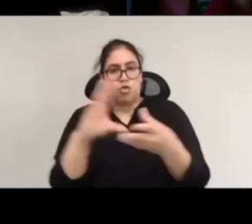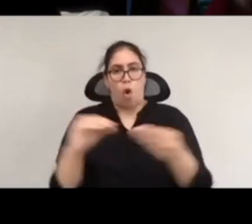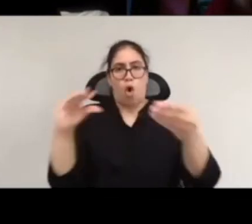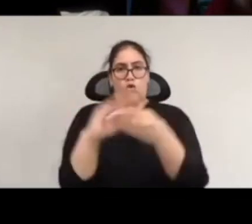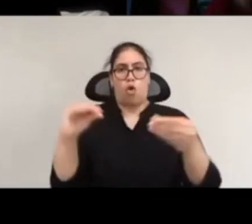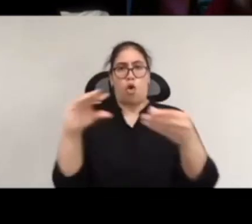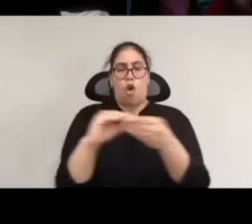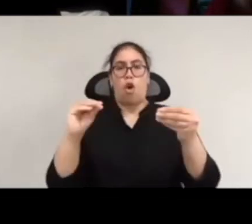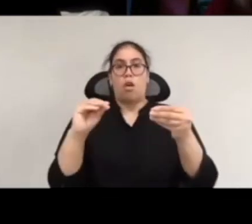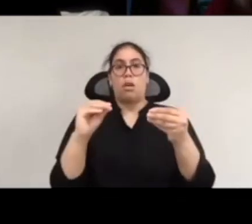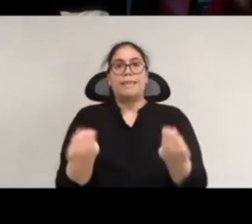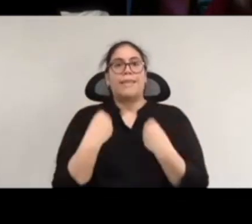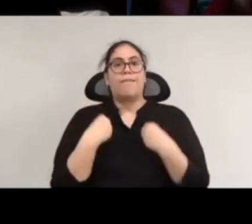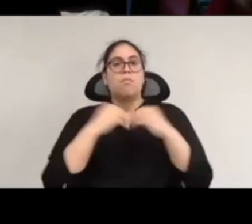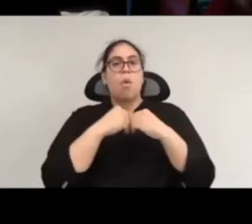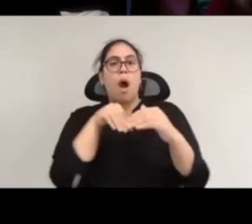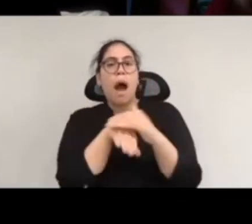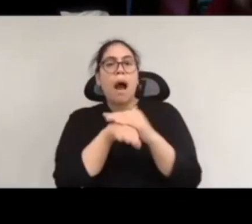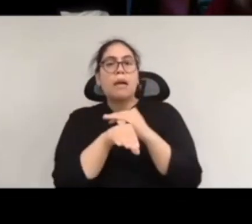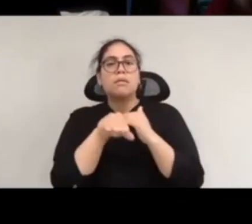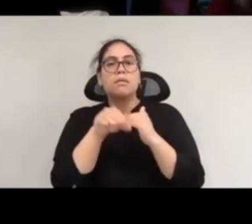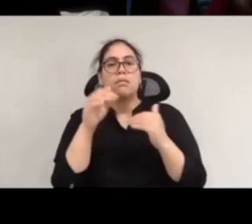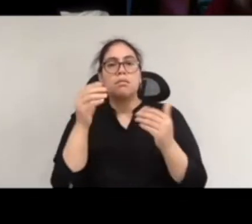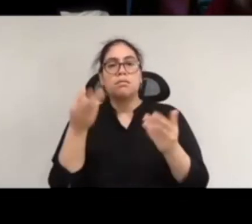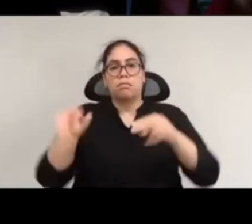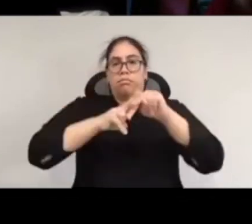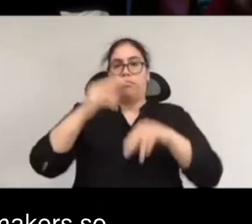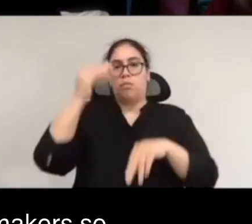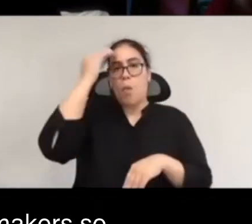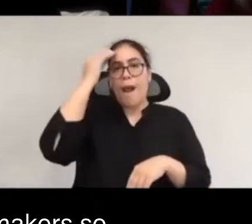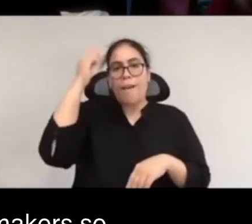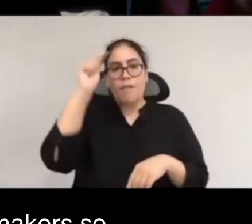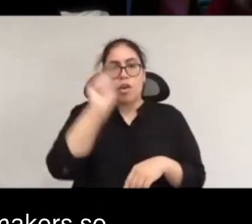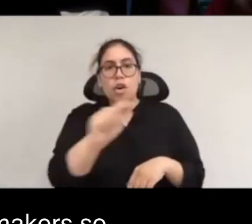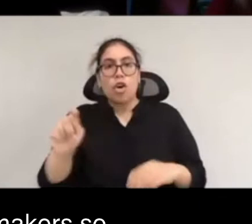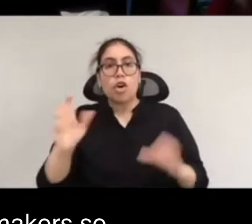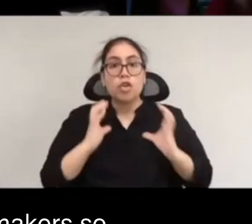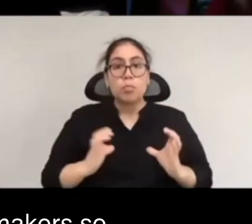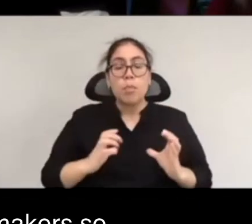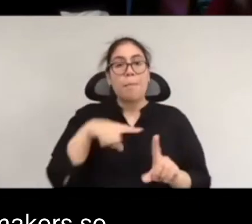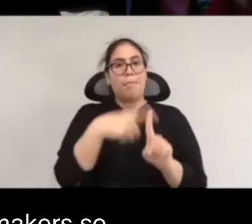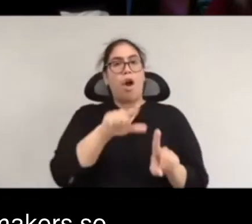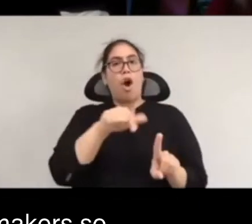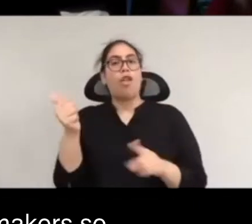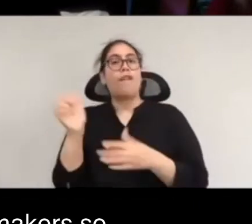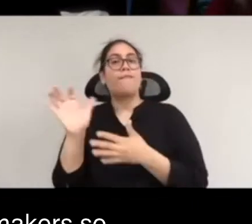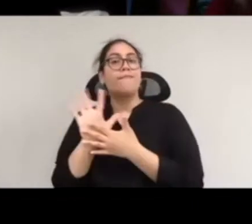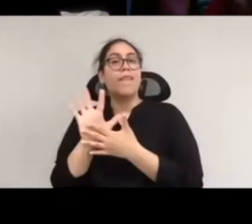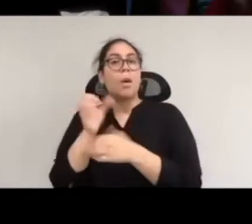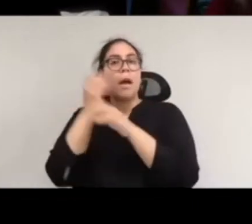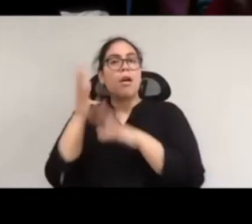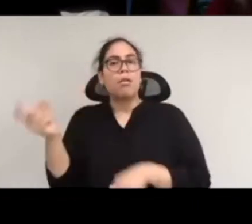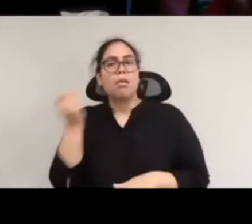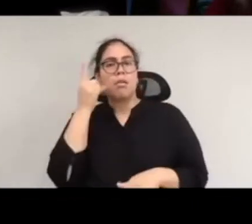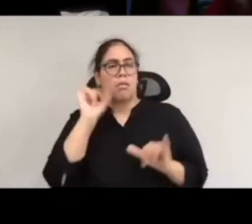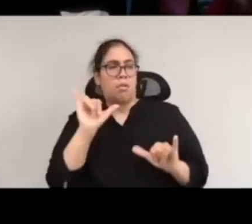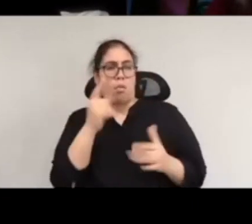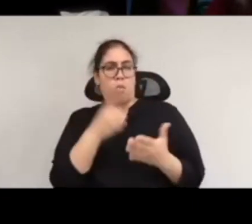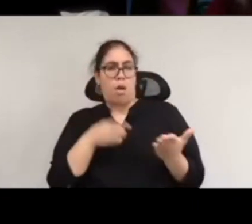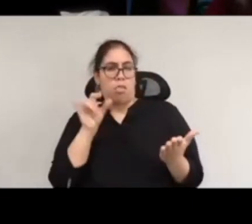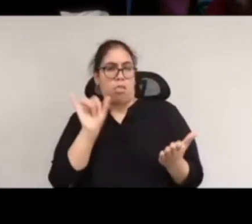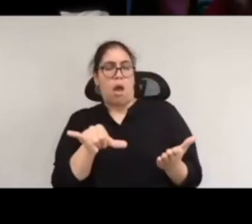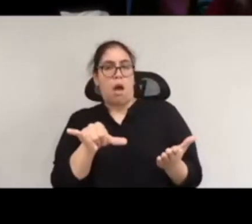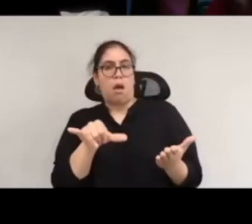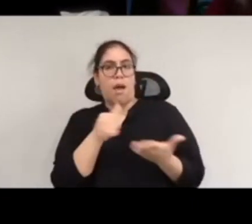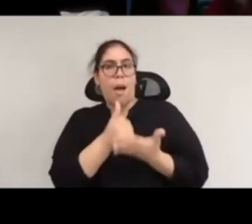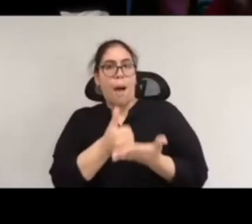more people, and not only for the consumer, but other filmmakers, so they understand what it is. So you have been really wonderful